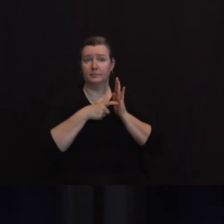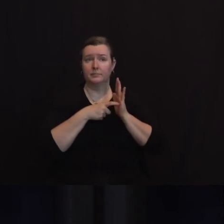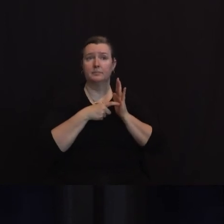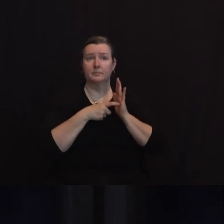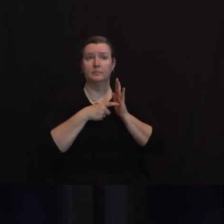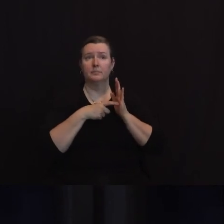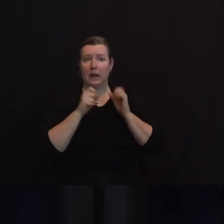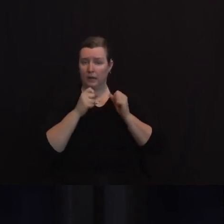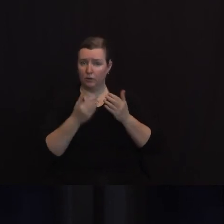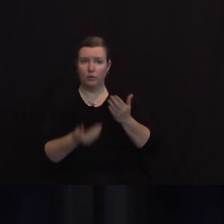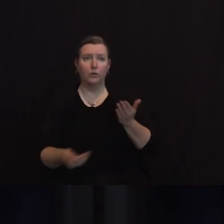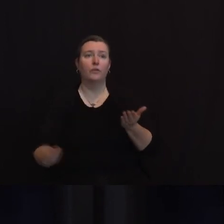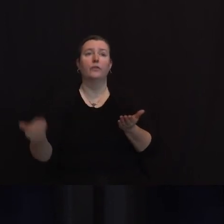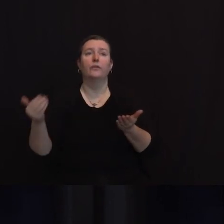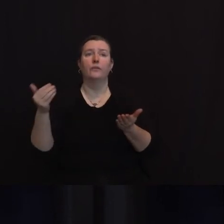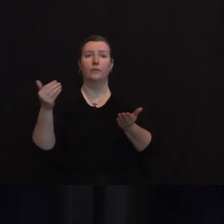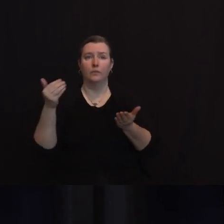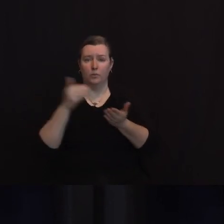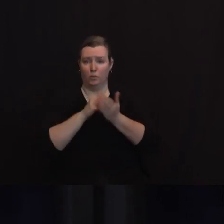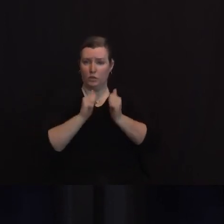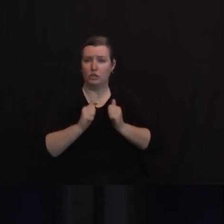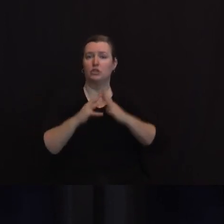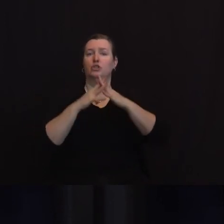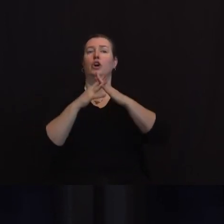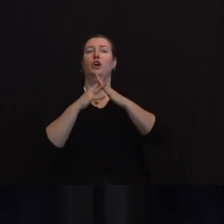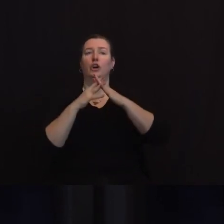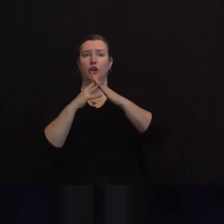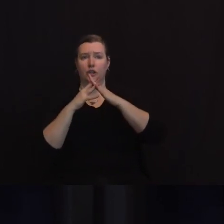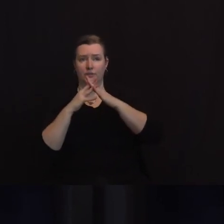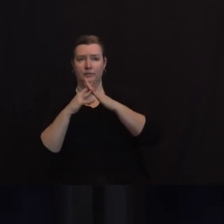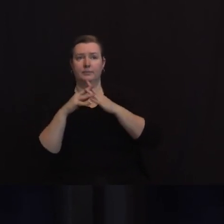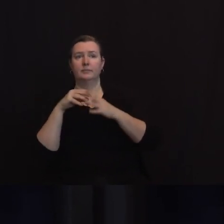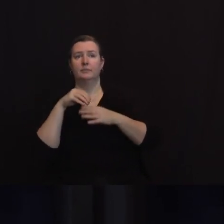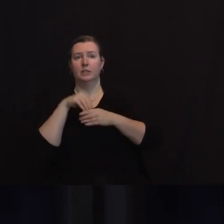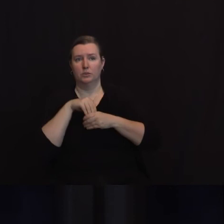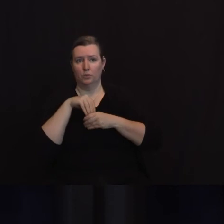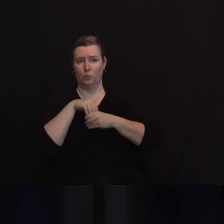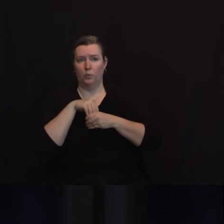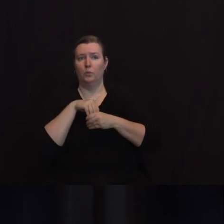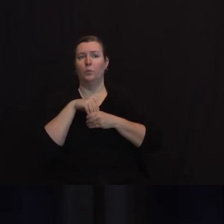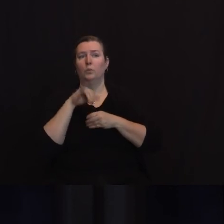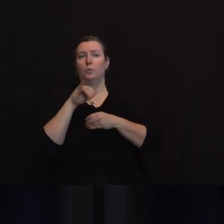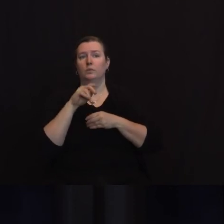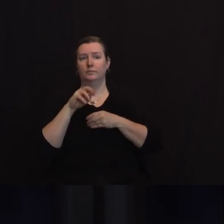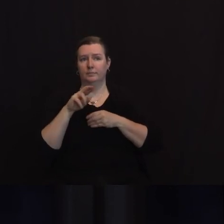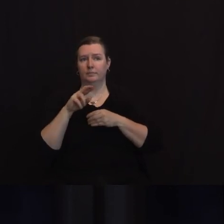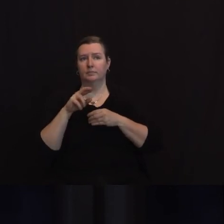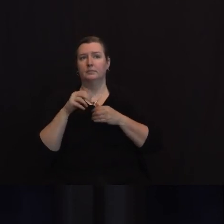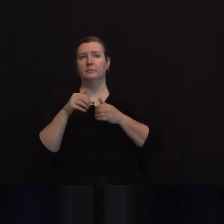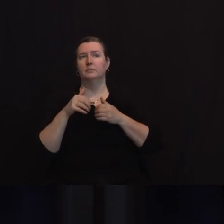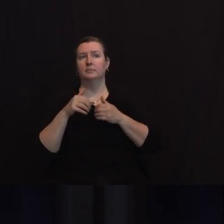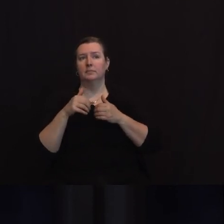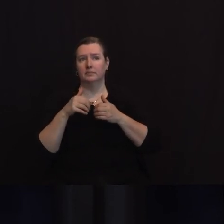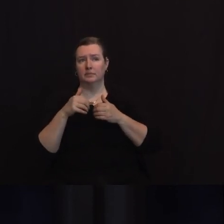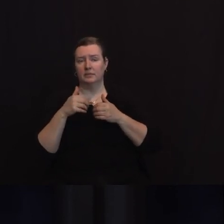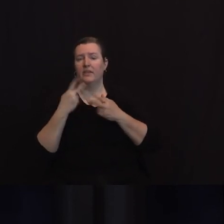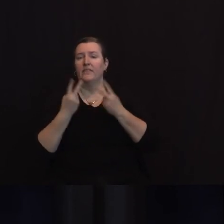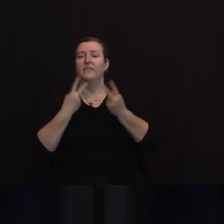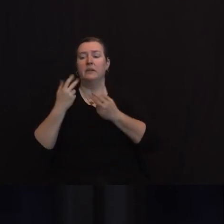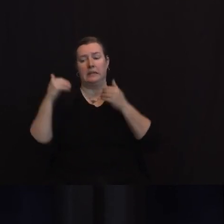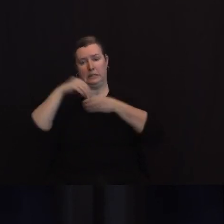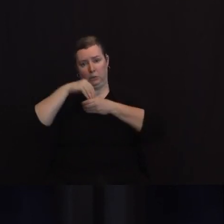indoor, socially distanced visitation by appointment because they are in a region